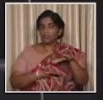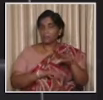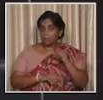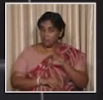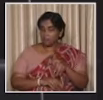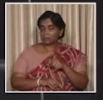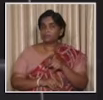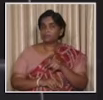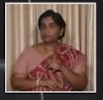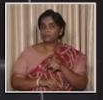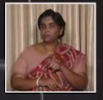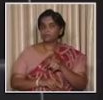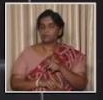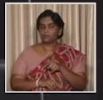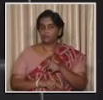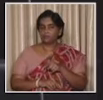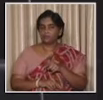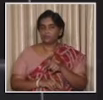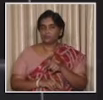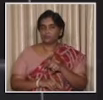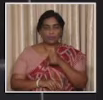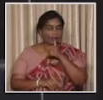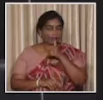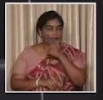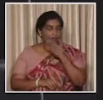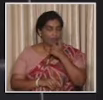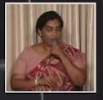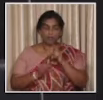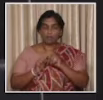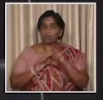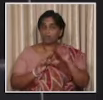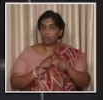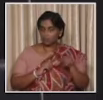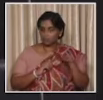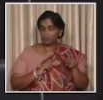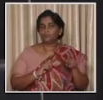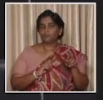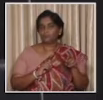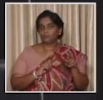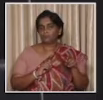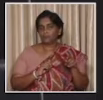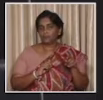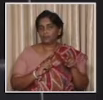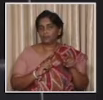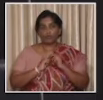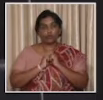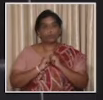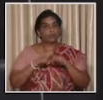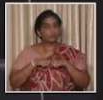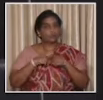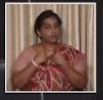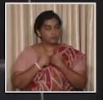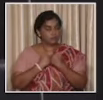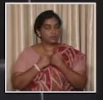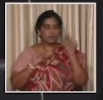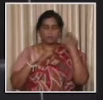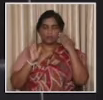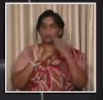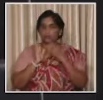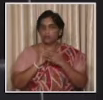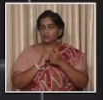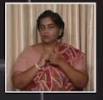within the water board and some of the trade unions. So these issues have been brought out. Similarly, like